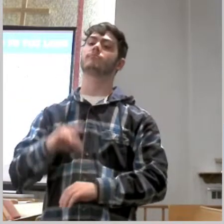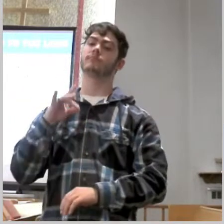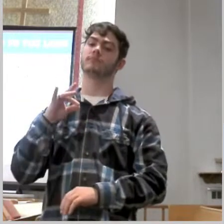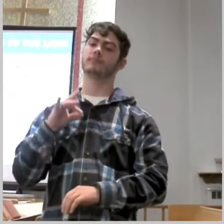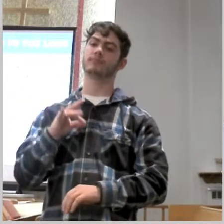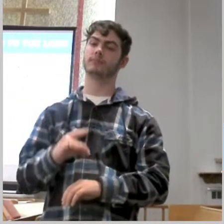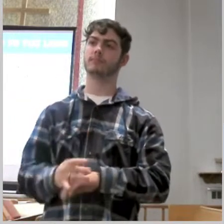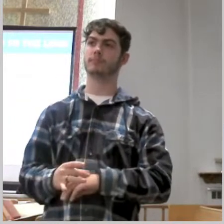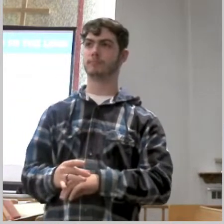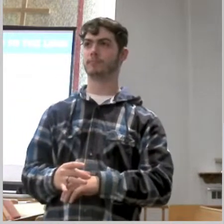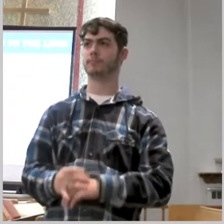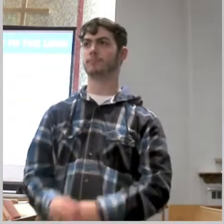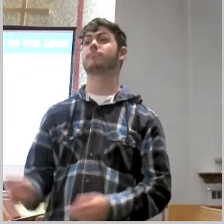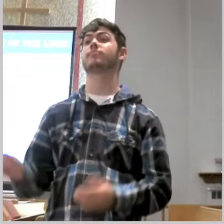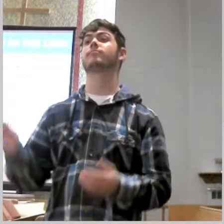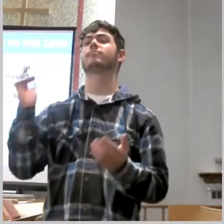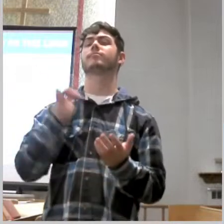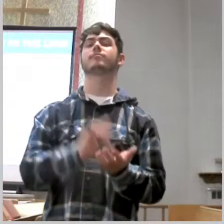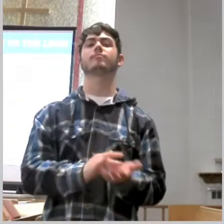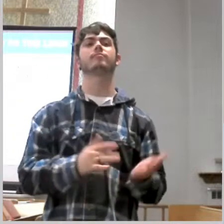earth.